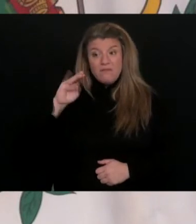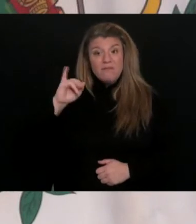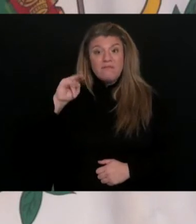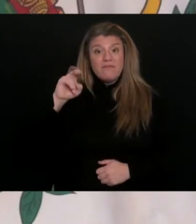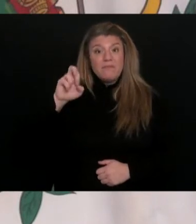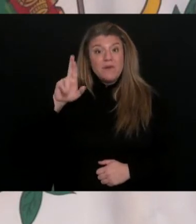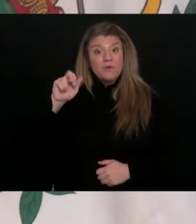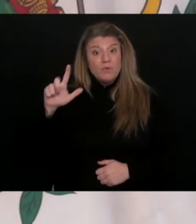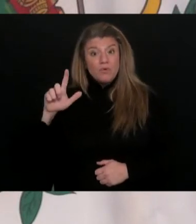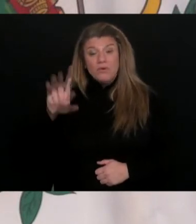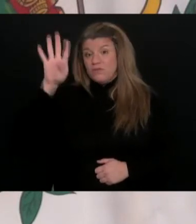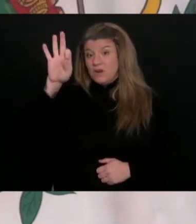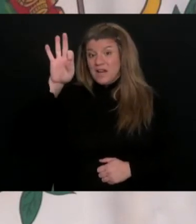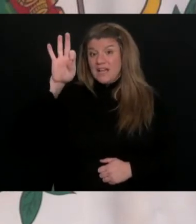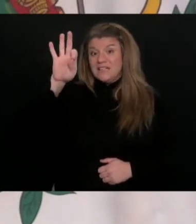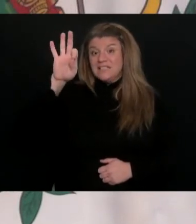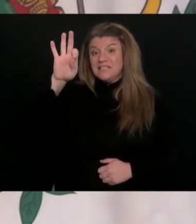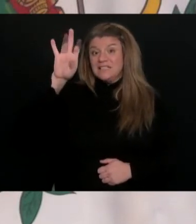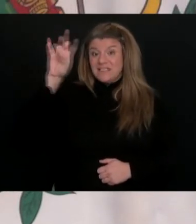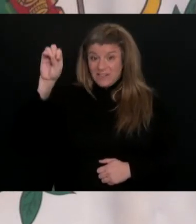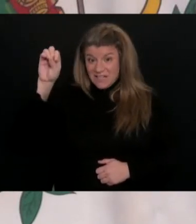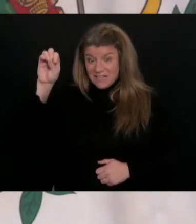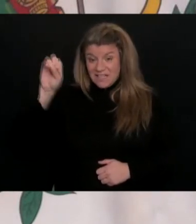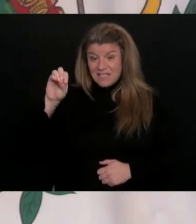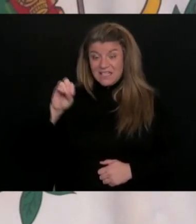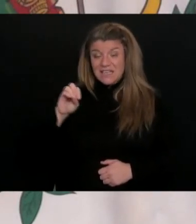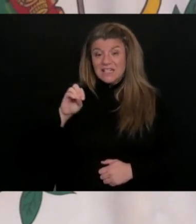County. The 4,970th death, a